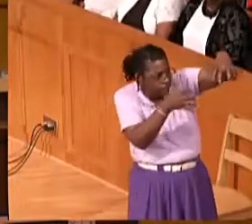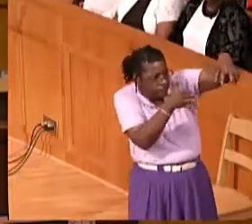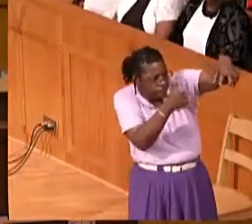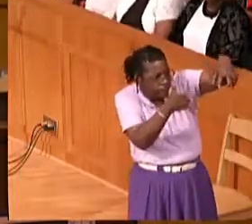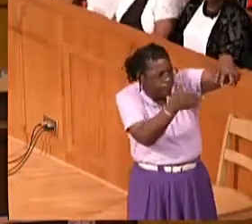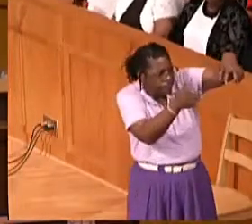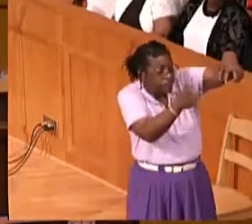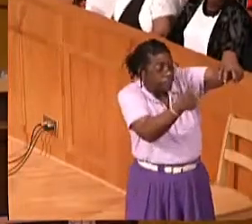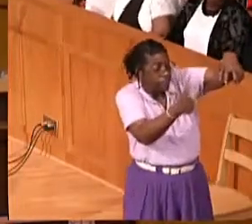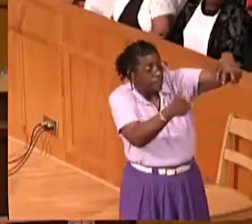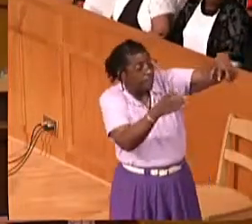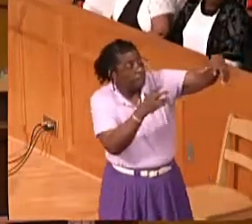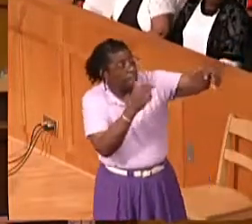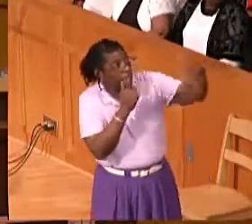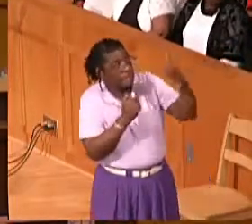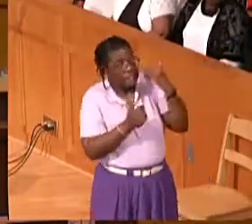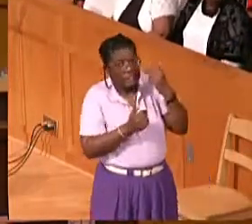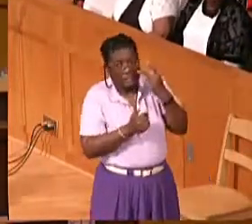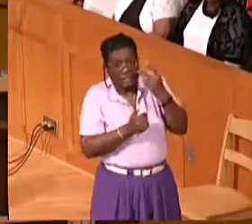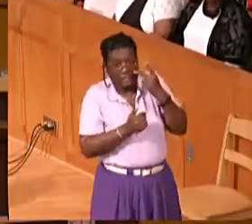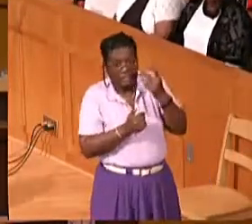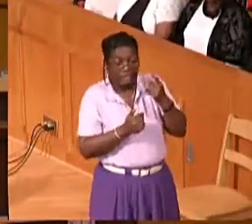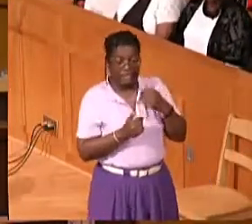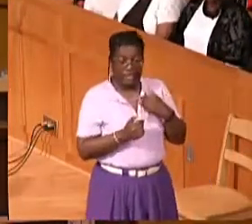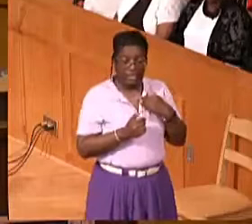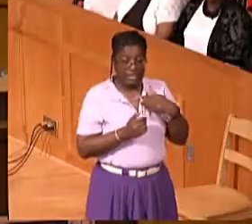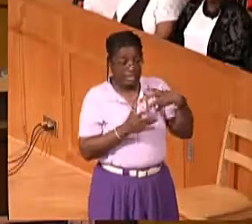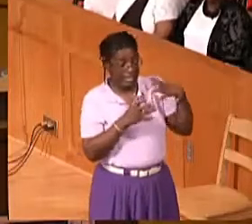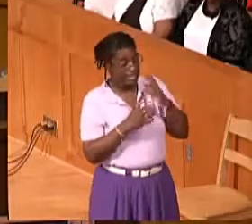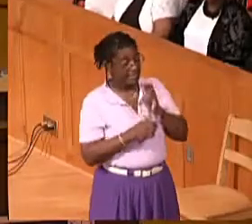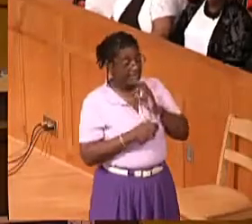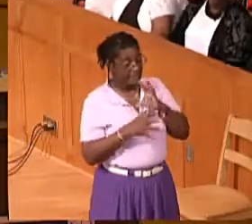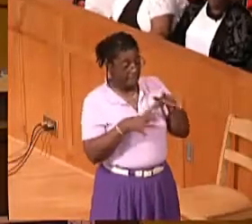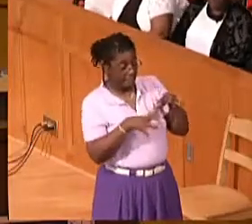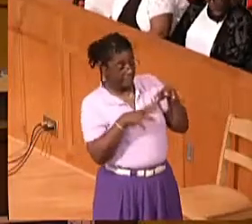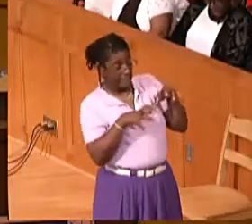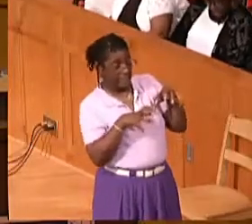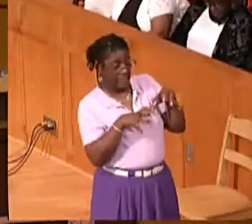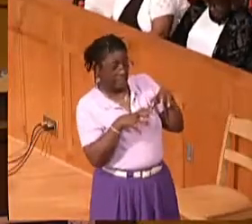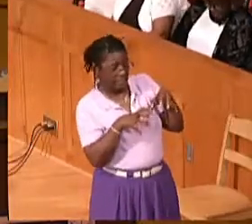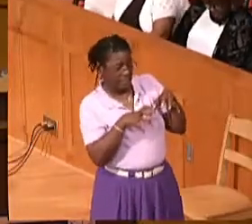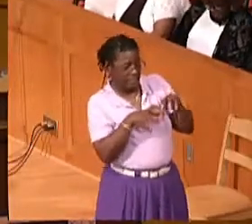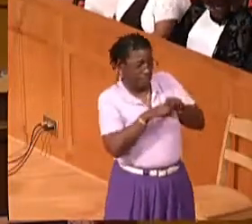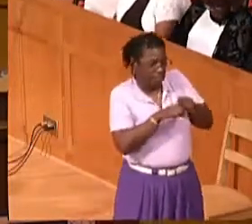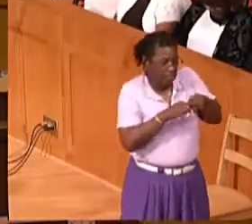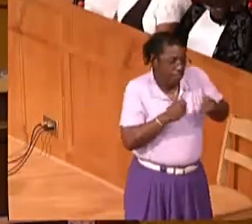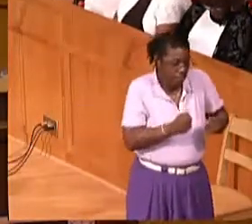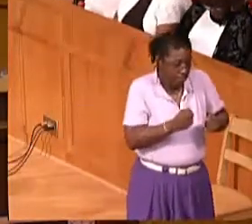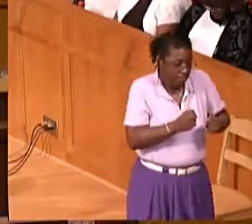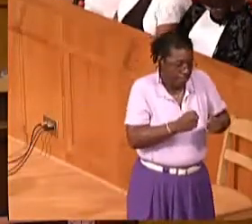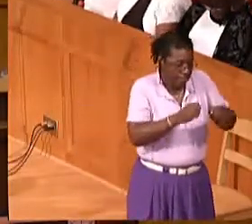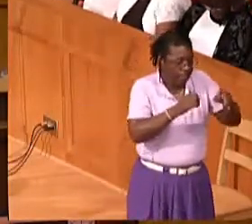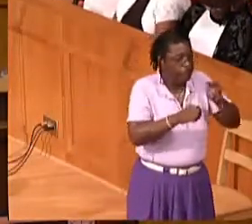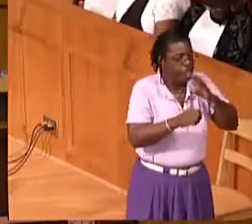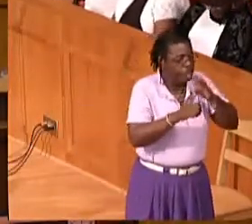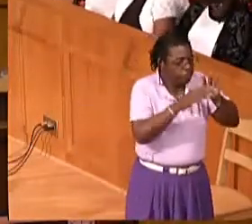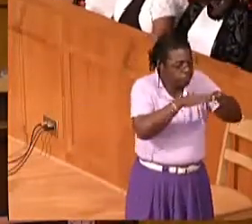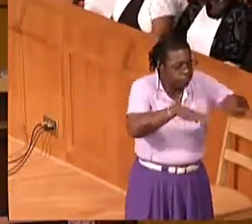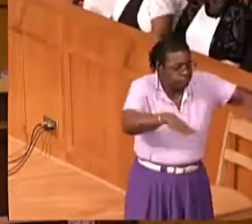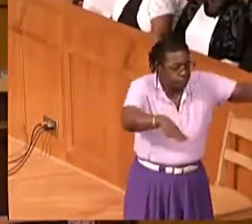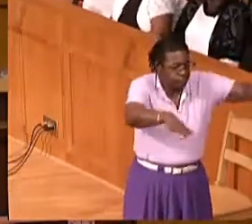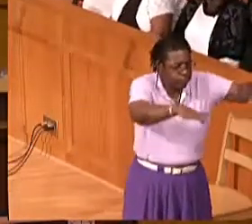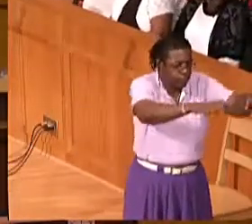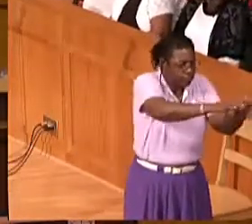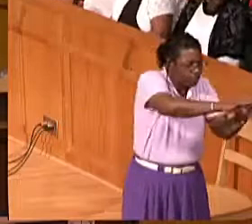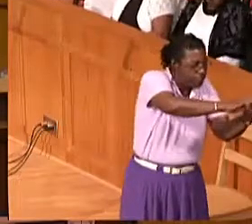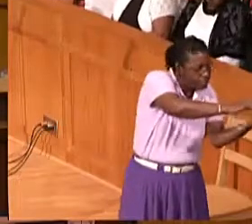where glaciers break from the bottom up, and that an iceberg could jump up out of that water. Come on, help me. And